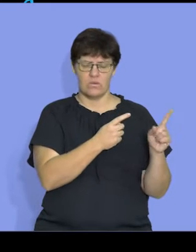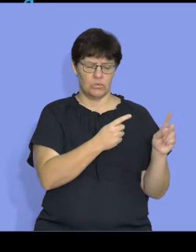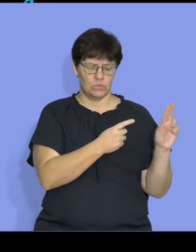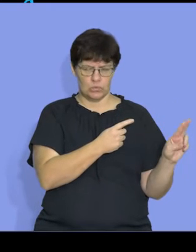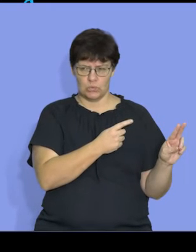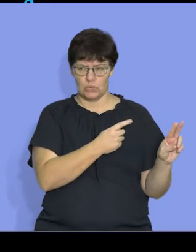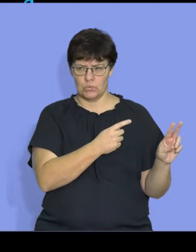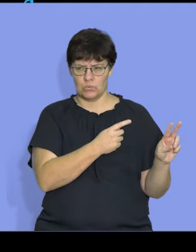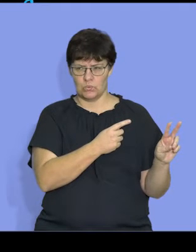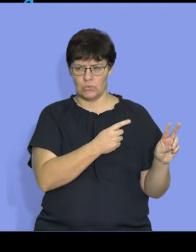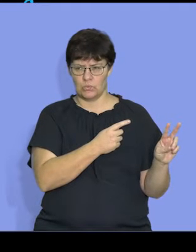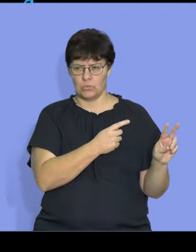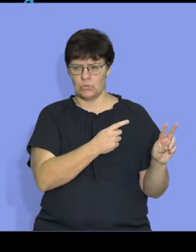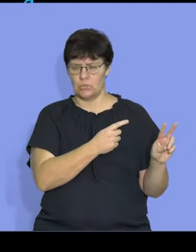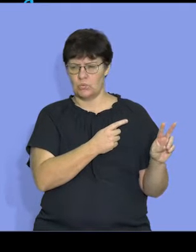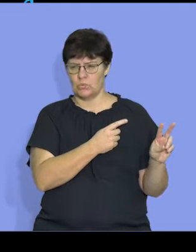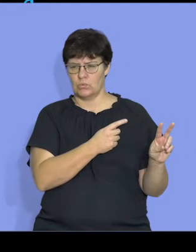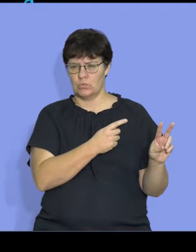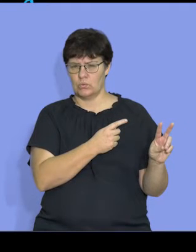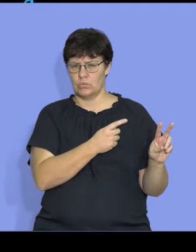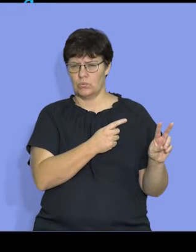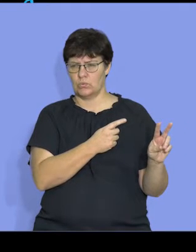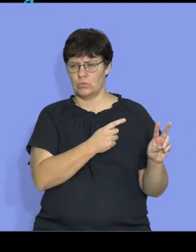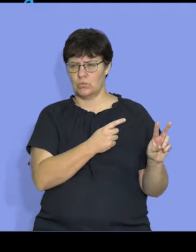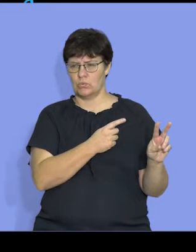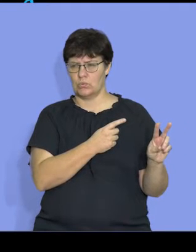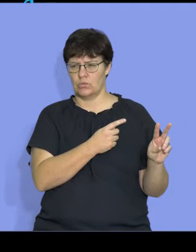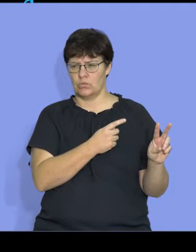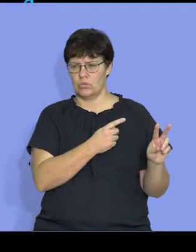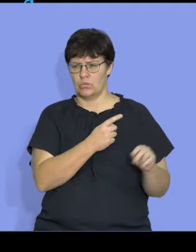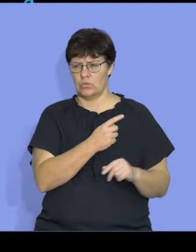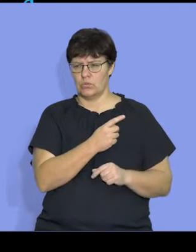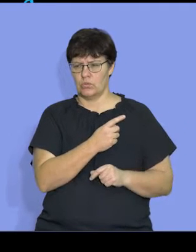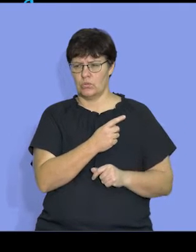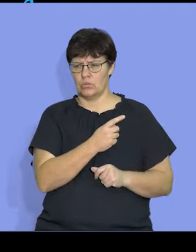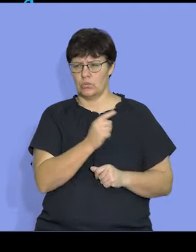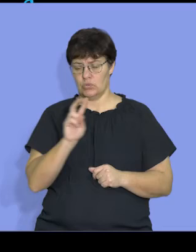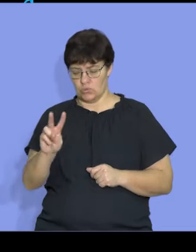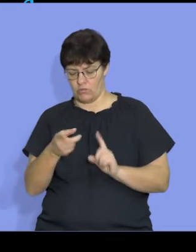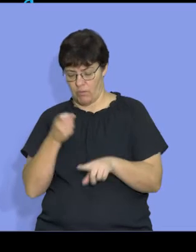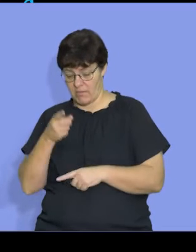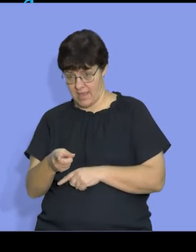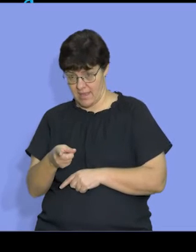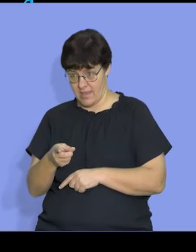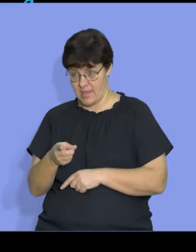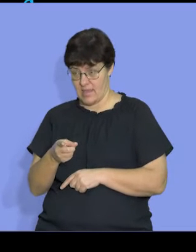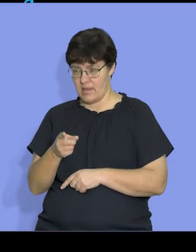from the sulfuric acid and 2 from the